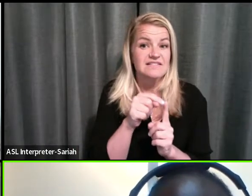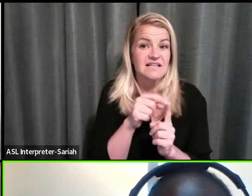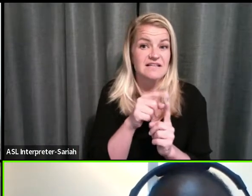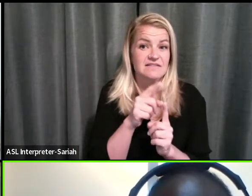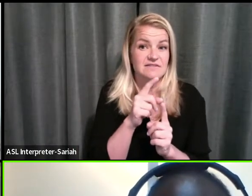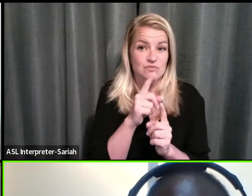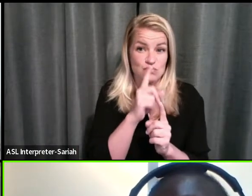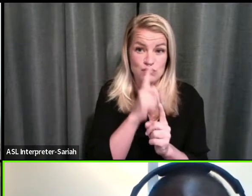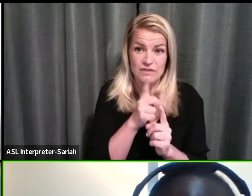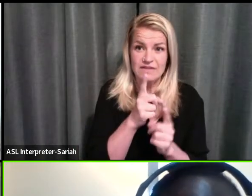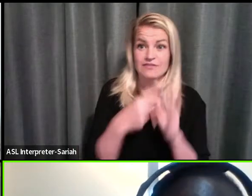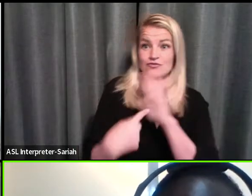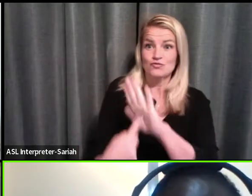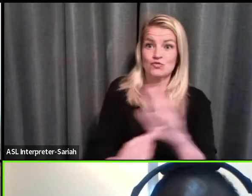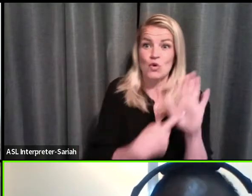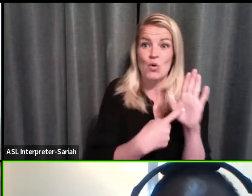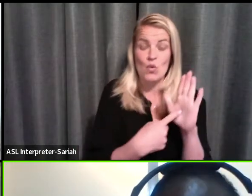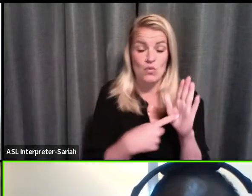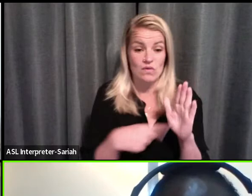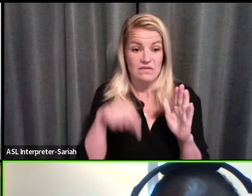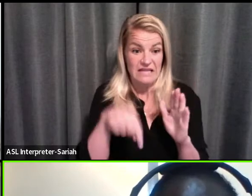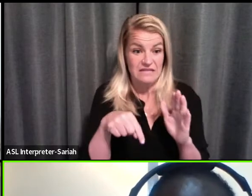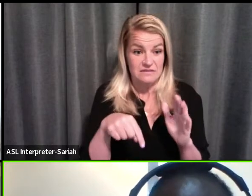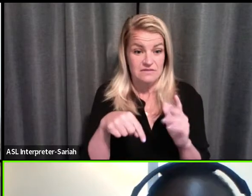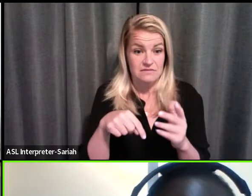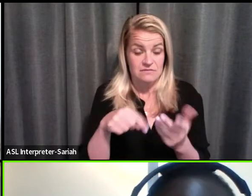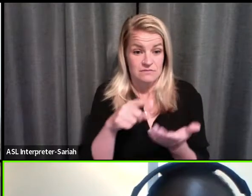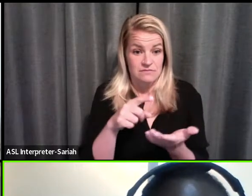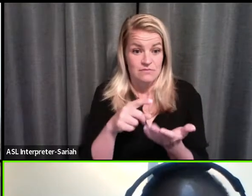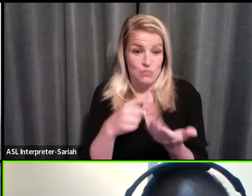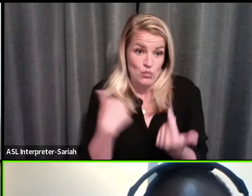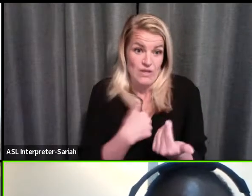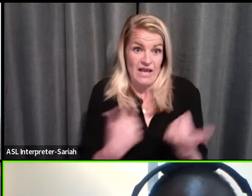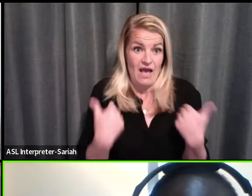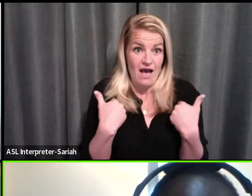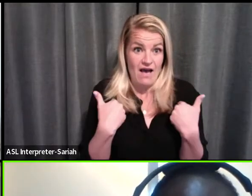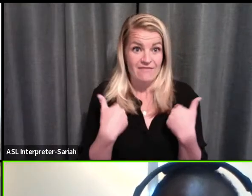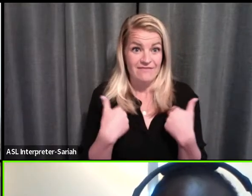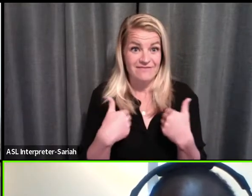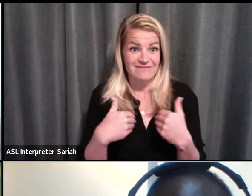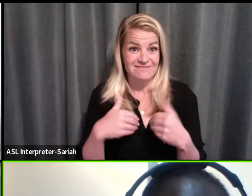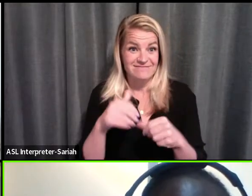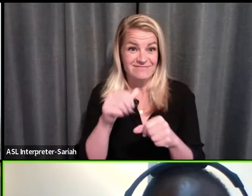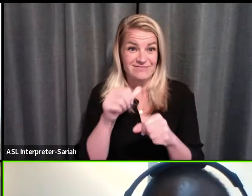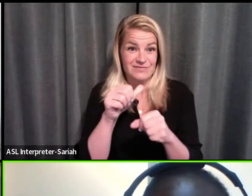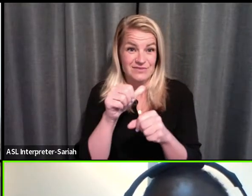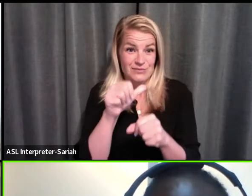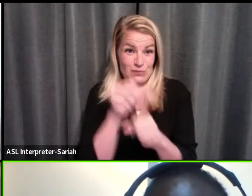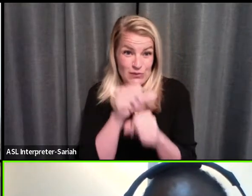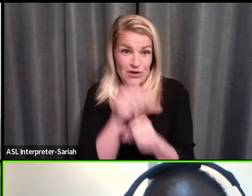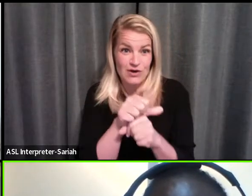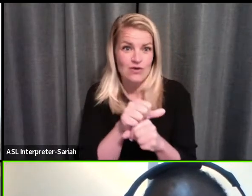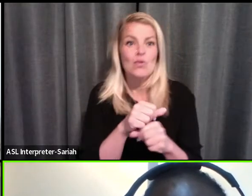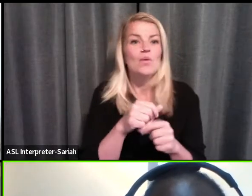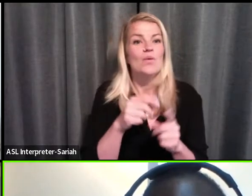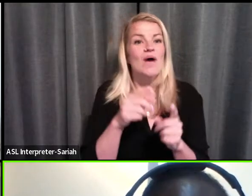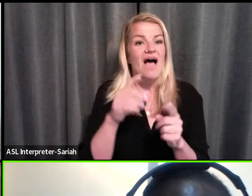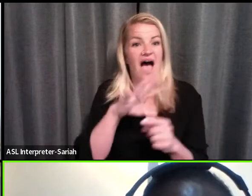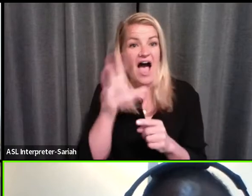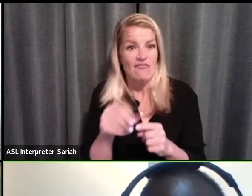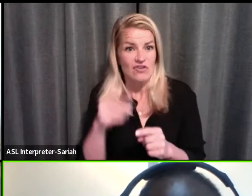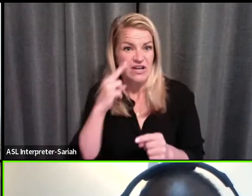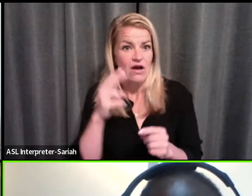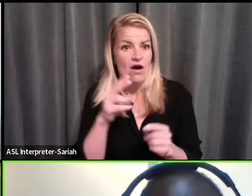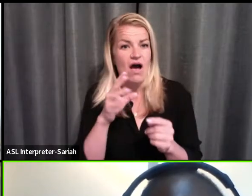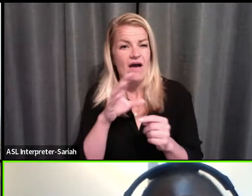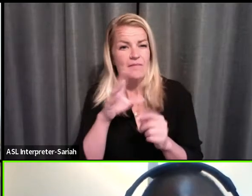challenged the negative beliefs that a place of a woman is actually in the kitchen. That is how African actually view women.